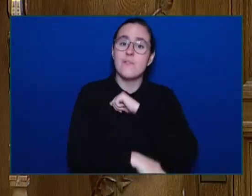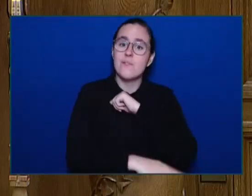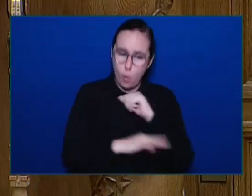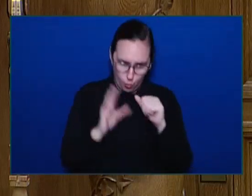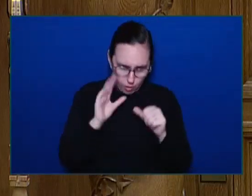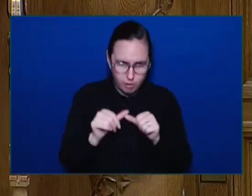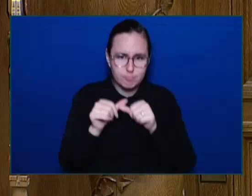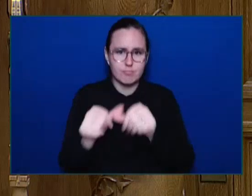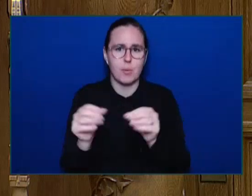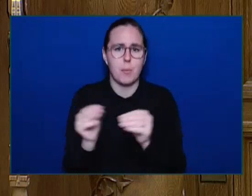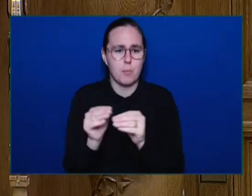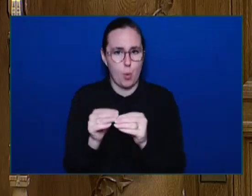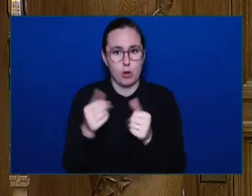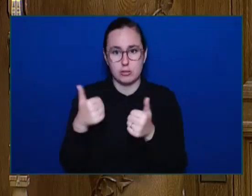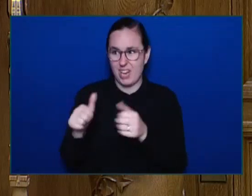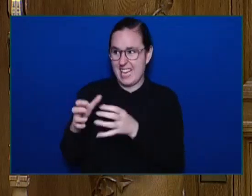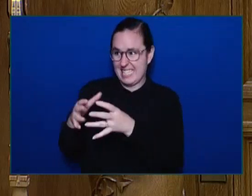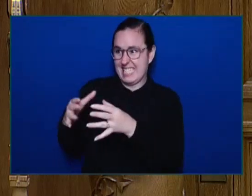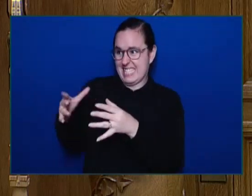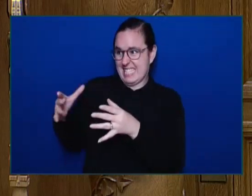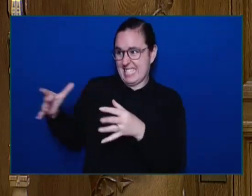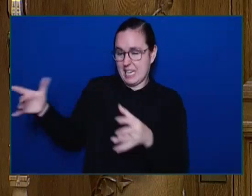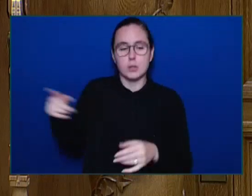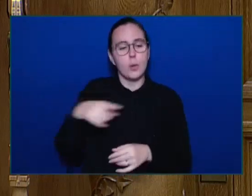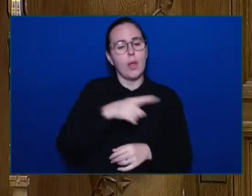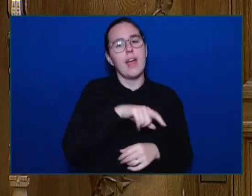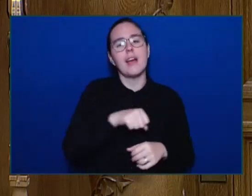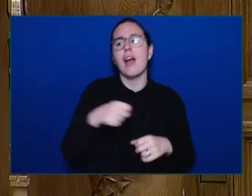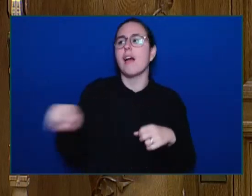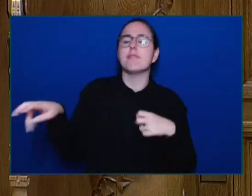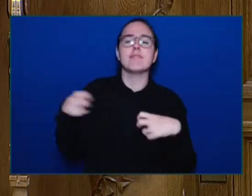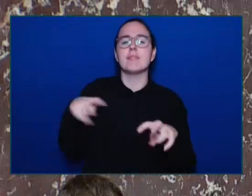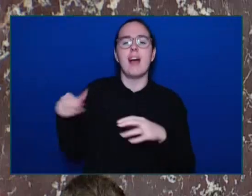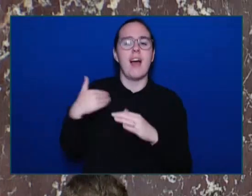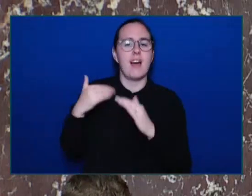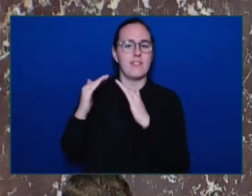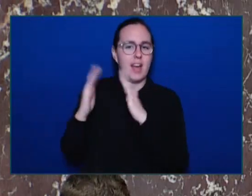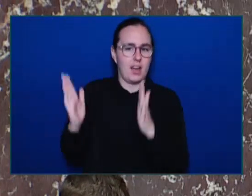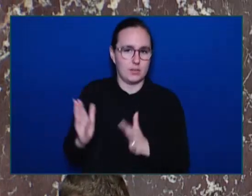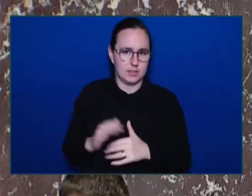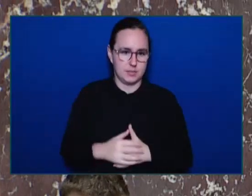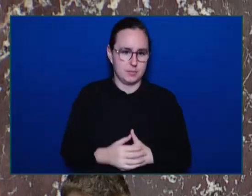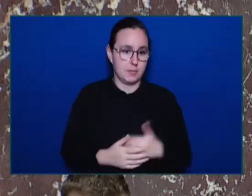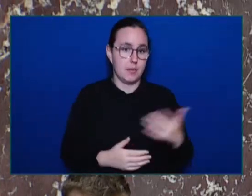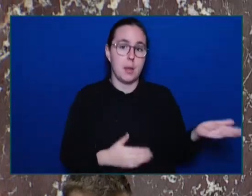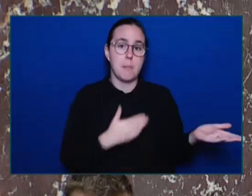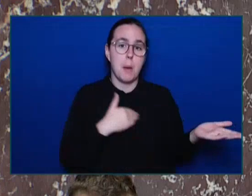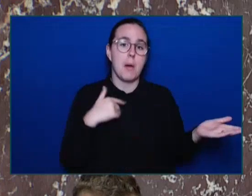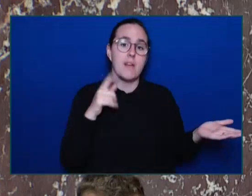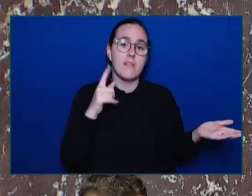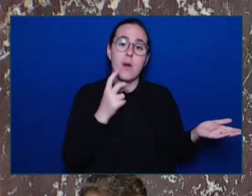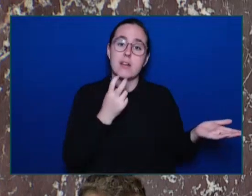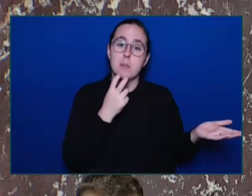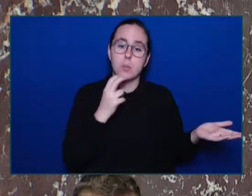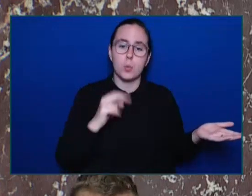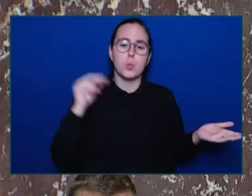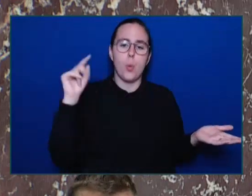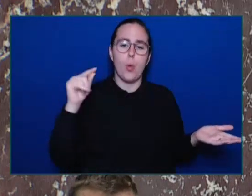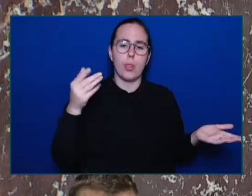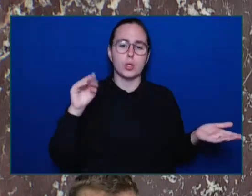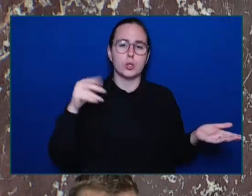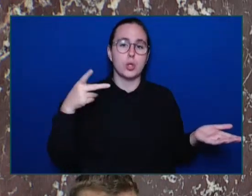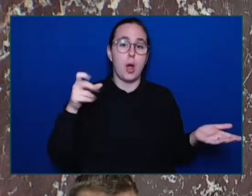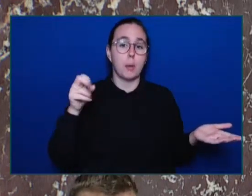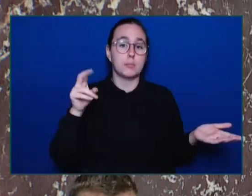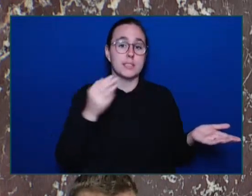Member for Kamloops North Thompson. Thank you, Mr. Speaker. Well, under this soft on crime premier, social disorder and chaos on our streets has never